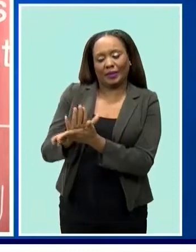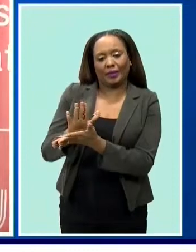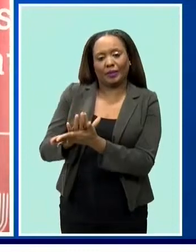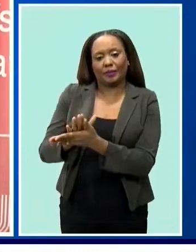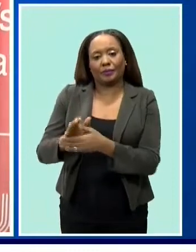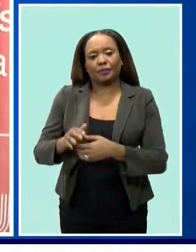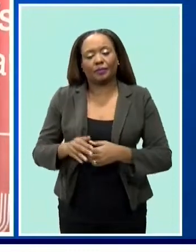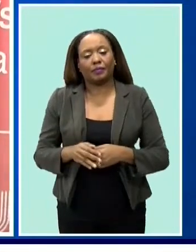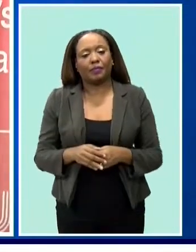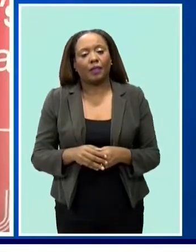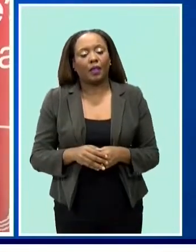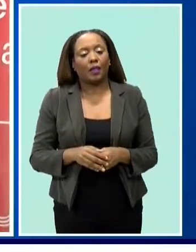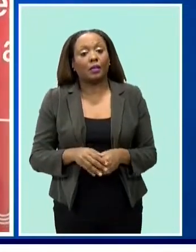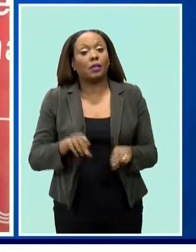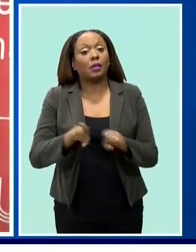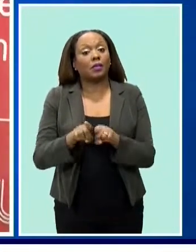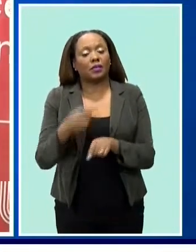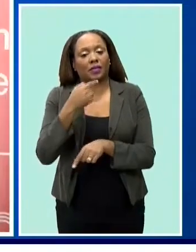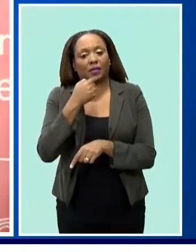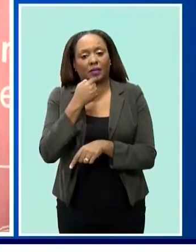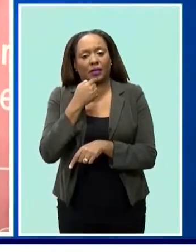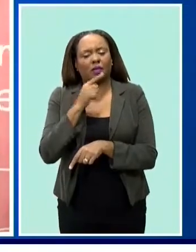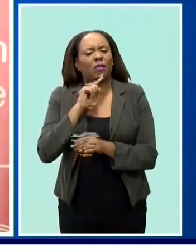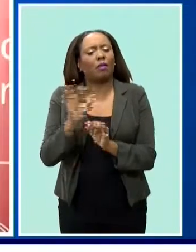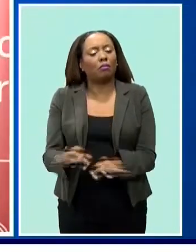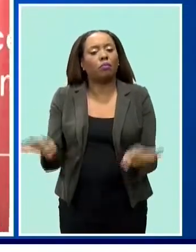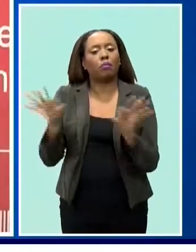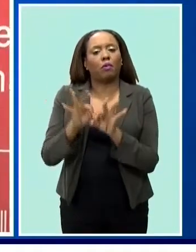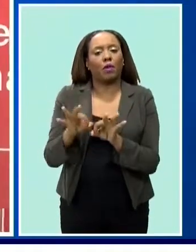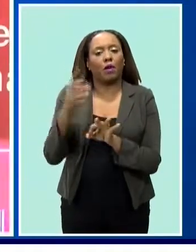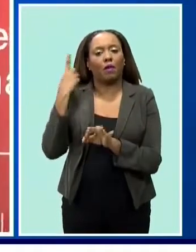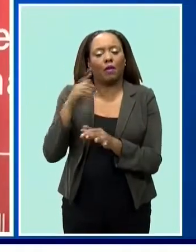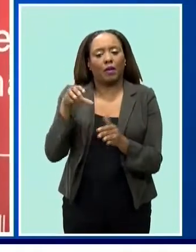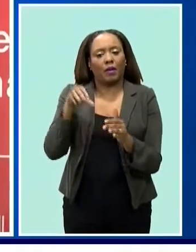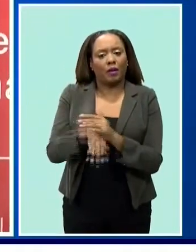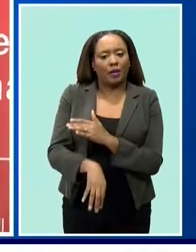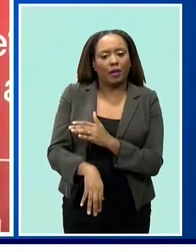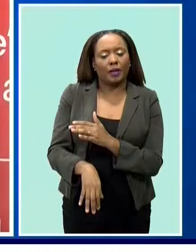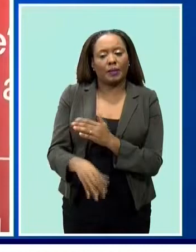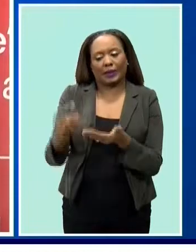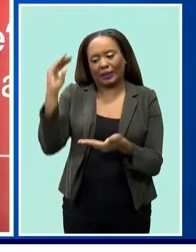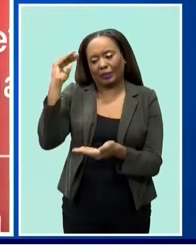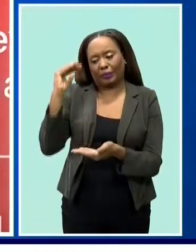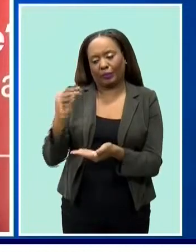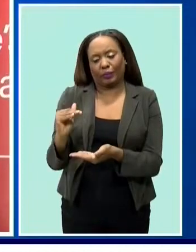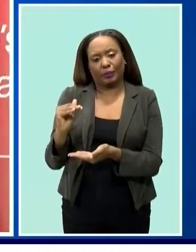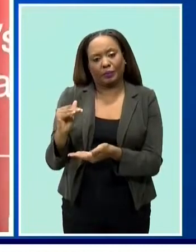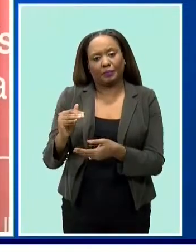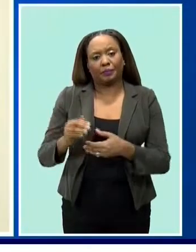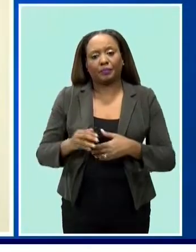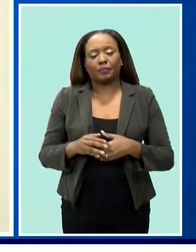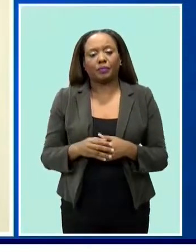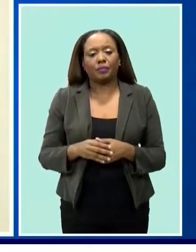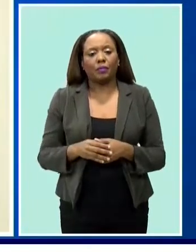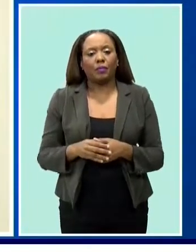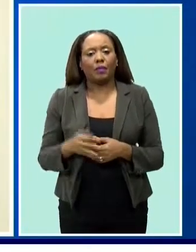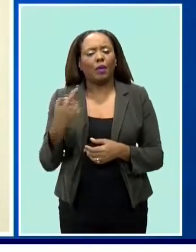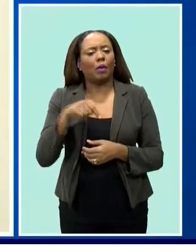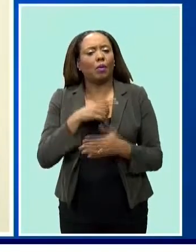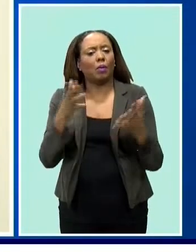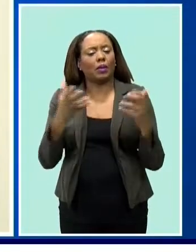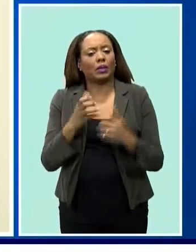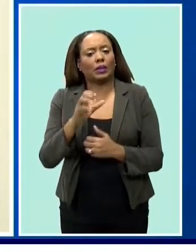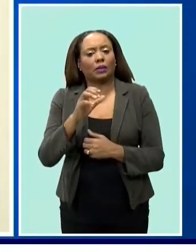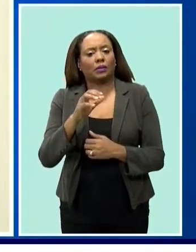Assistant Commissioner says efforts like these are critical in the criminal justice fight. Our efforts in combating the increasing